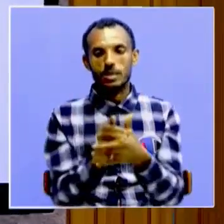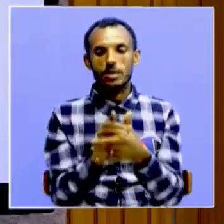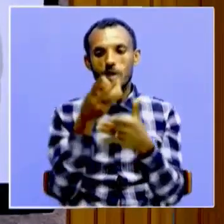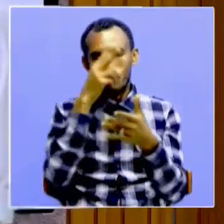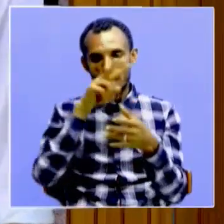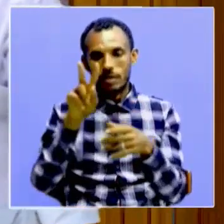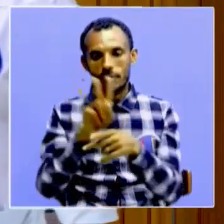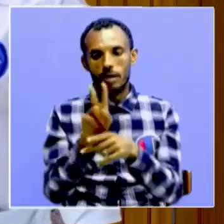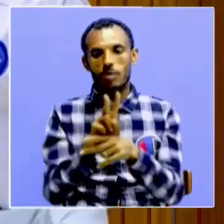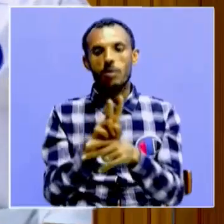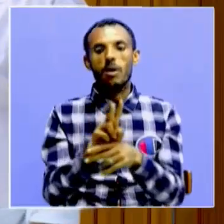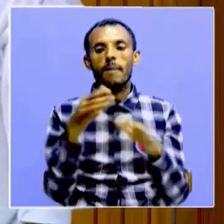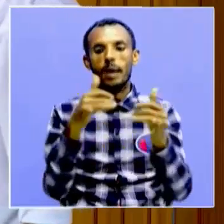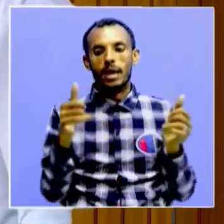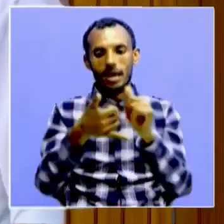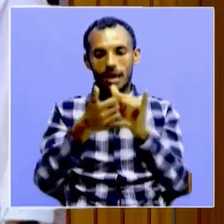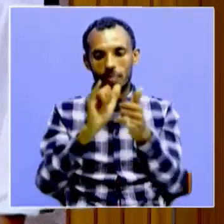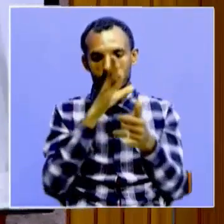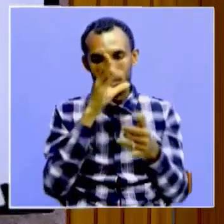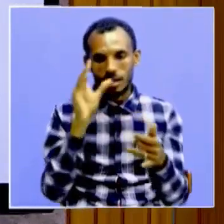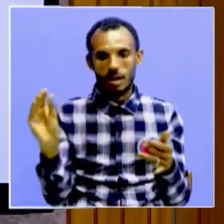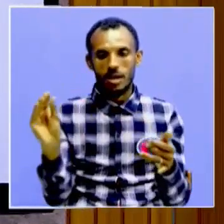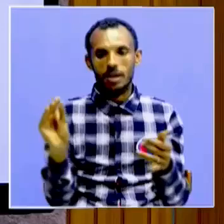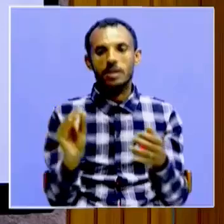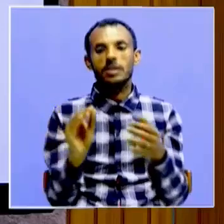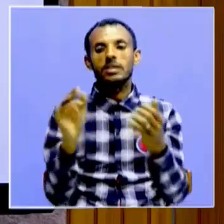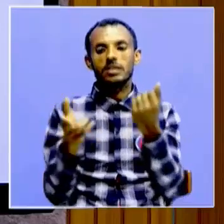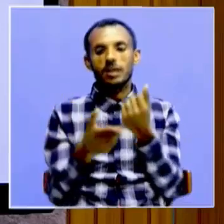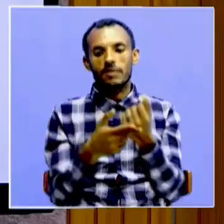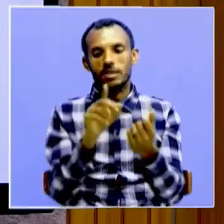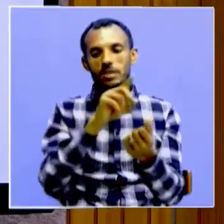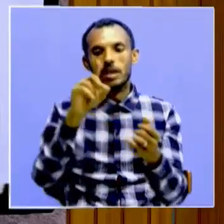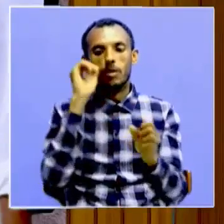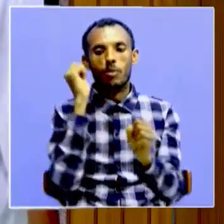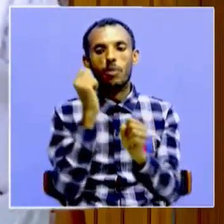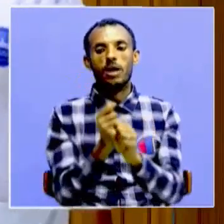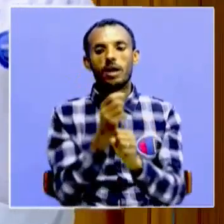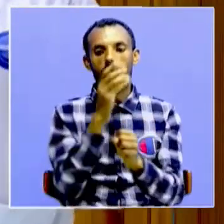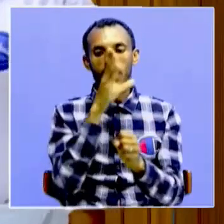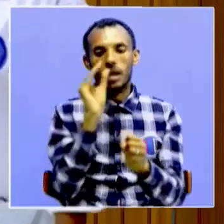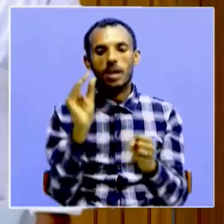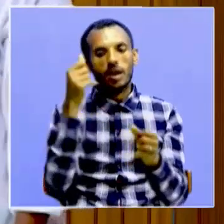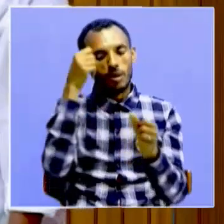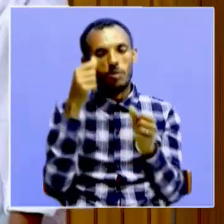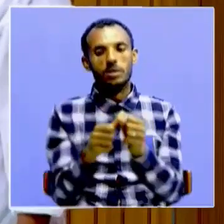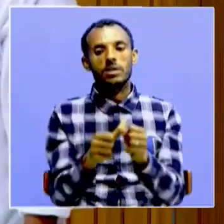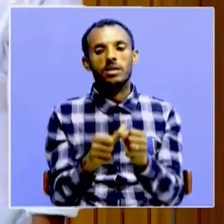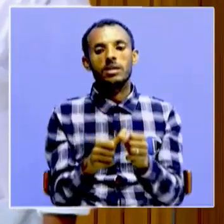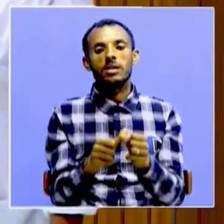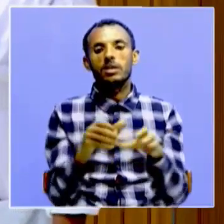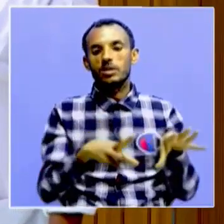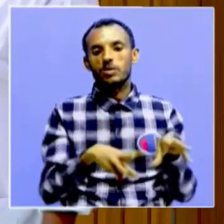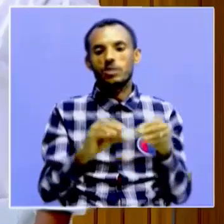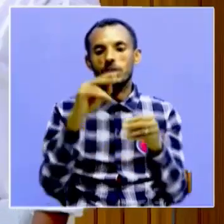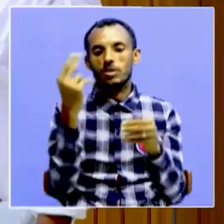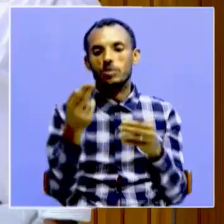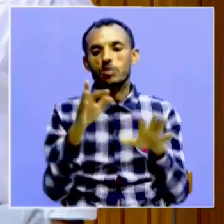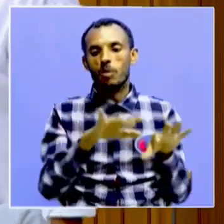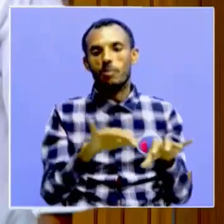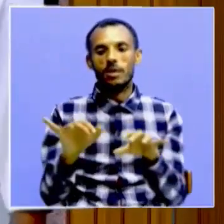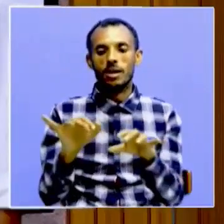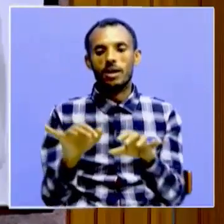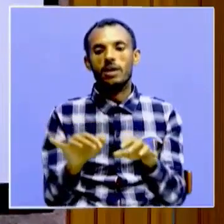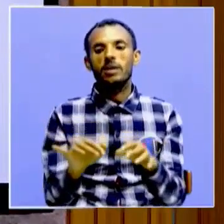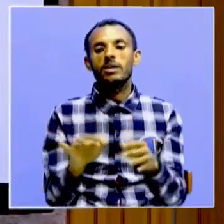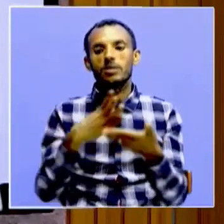watching videos, playing games, and saving their works or not. Students use